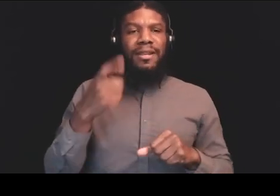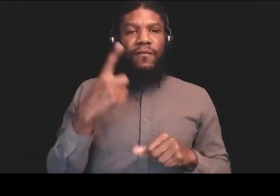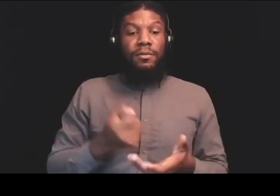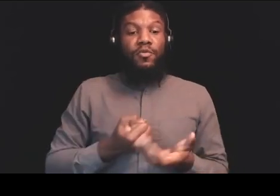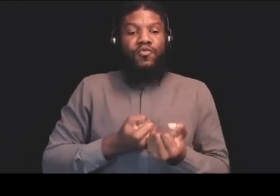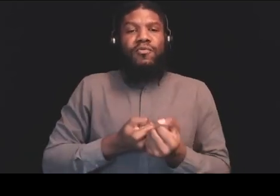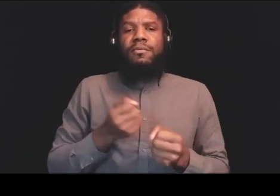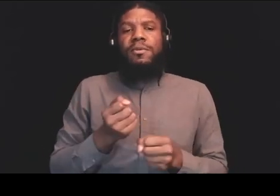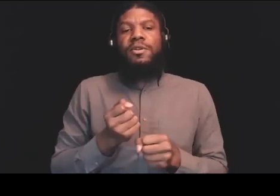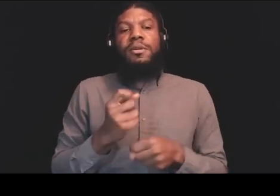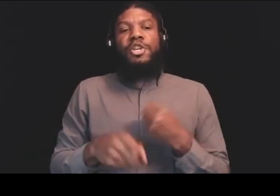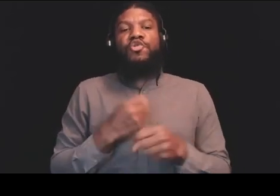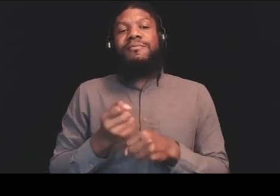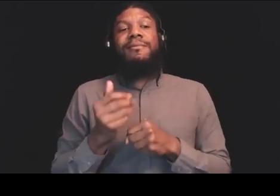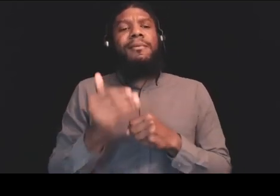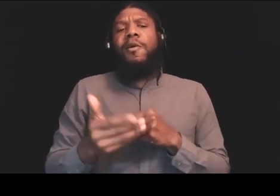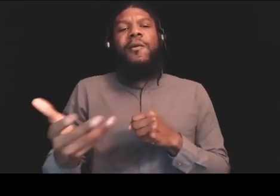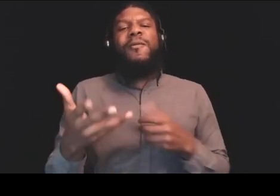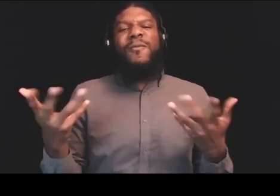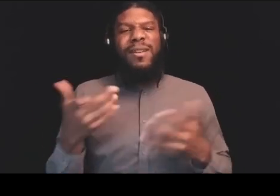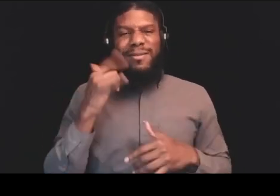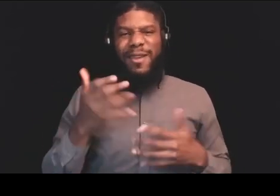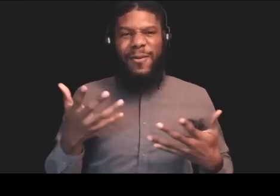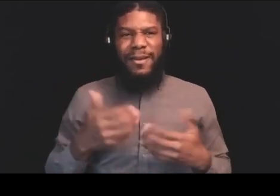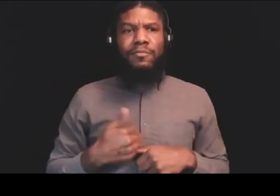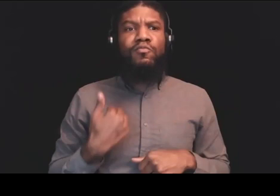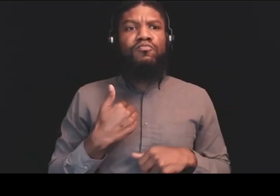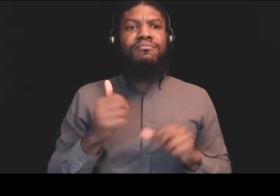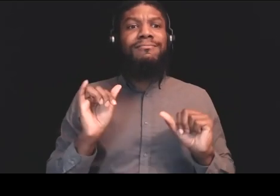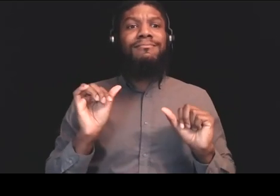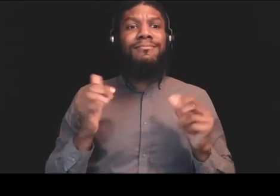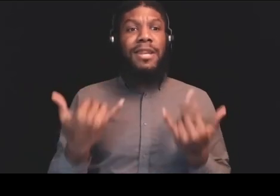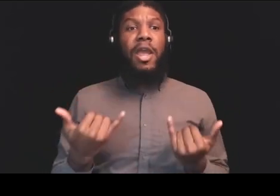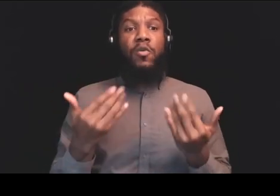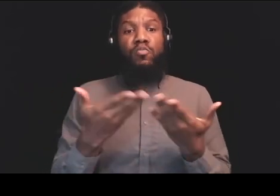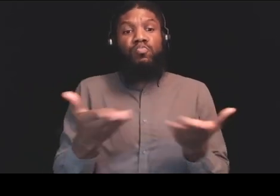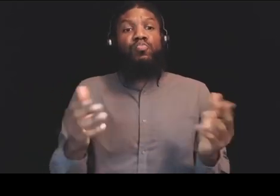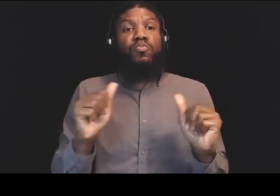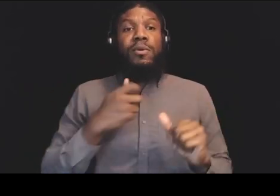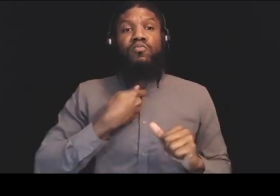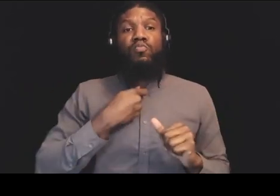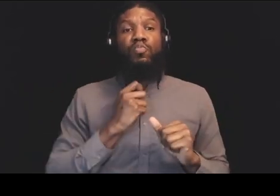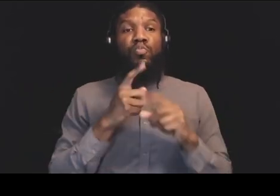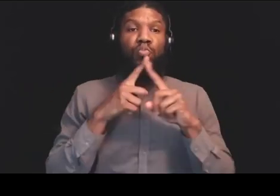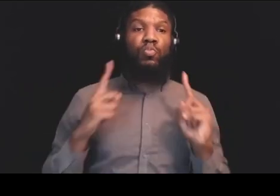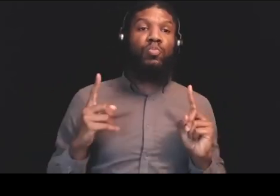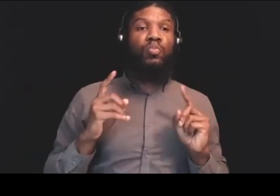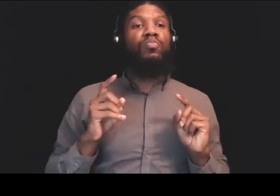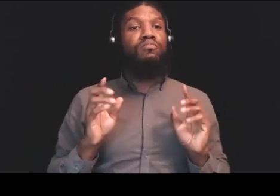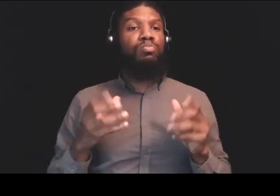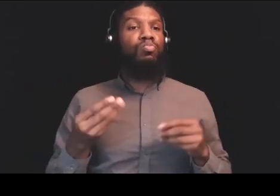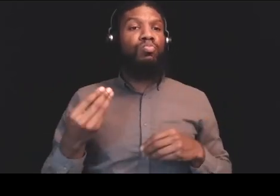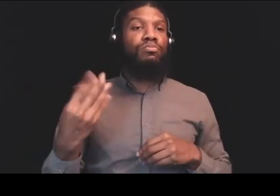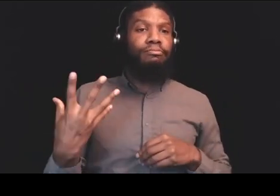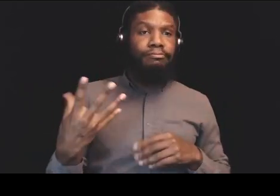And we welcome folks to unmute if you'd like, or you can post your questions in the